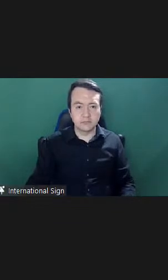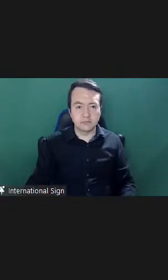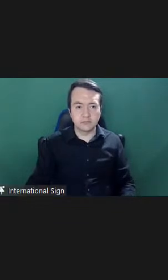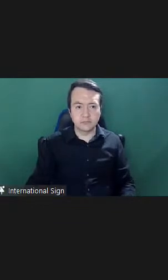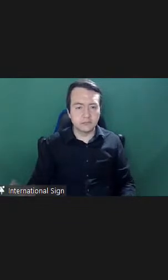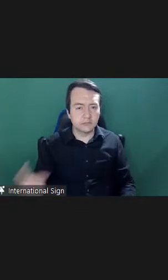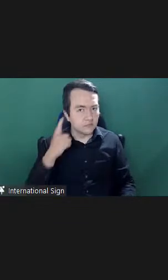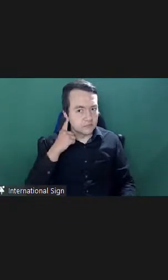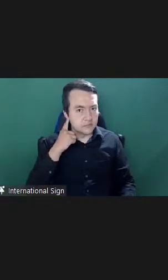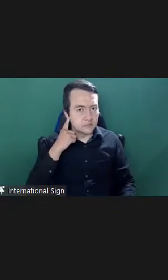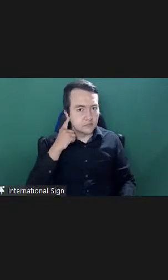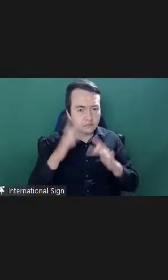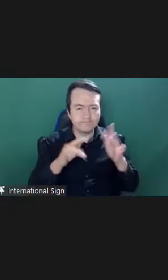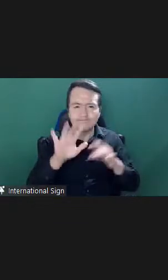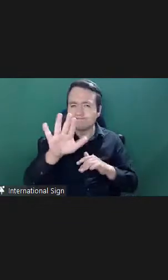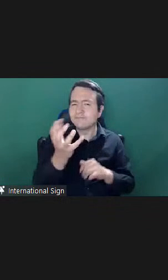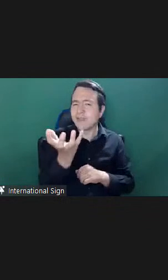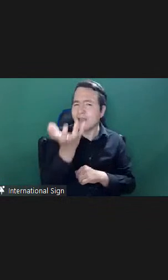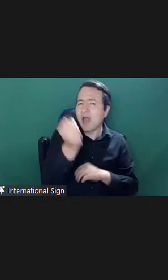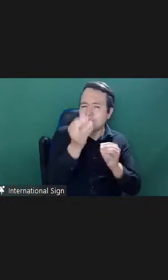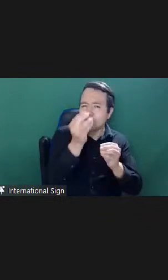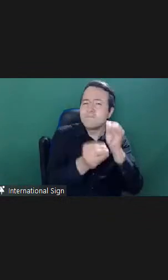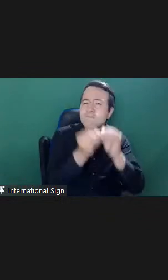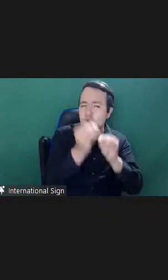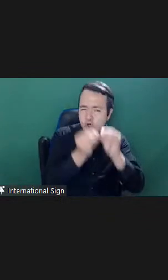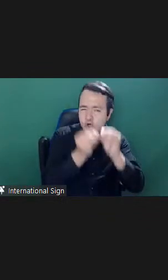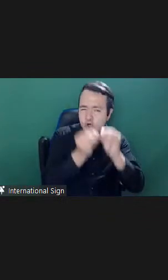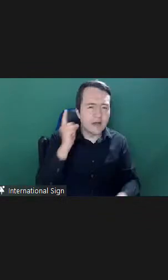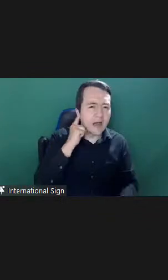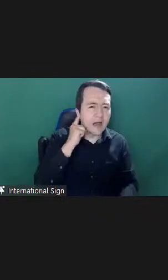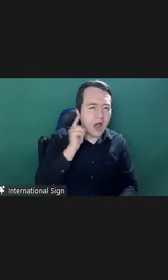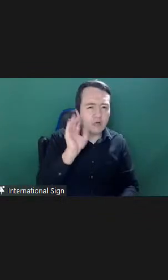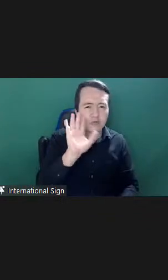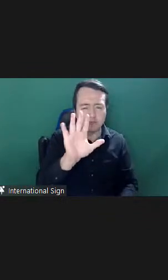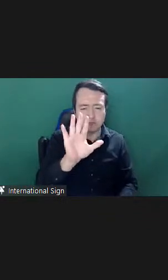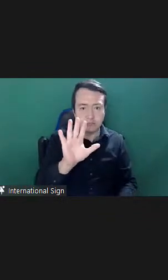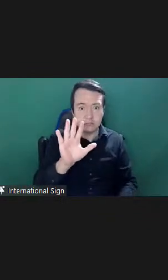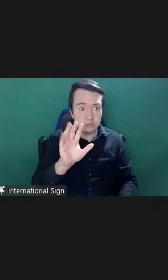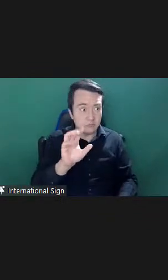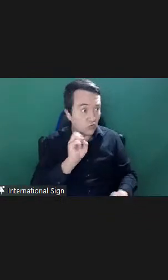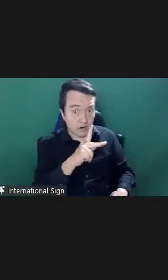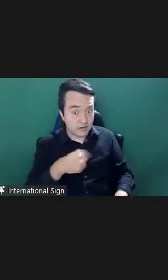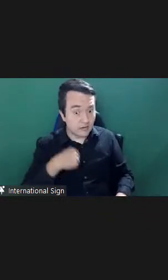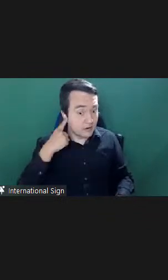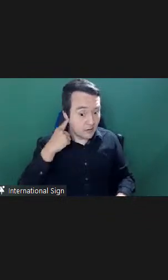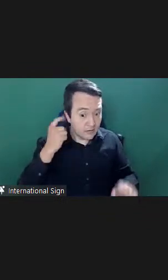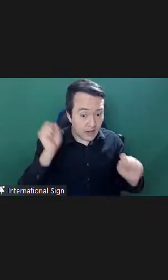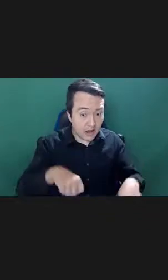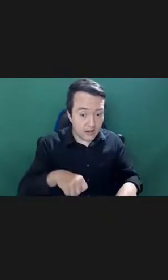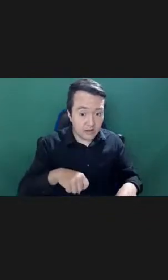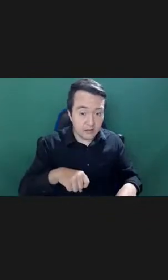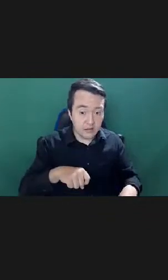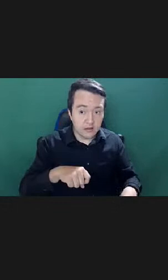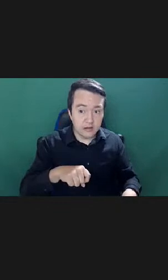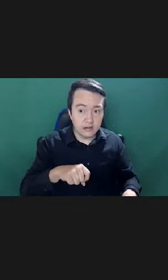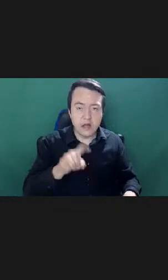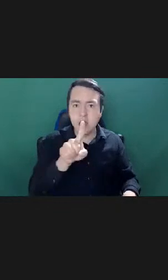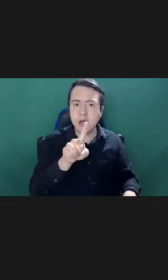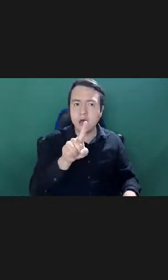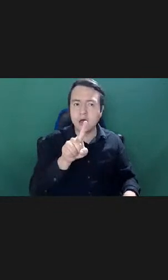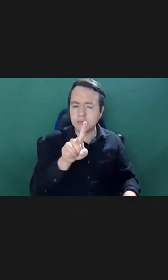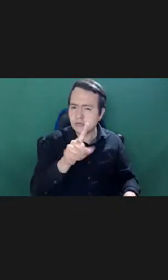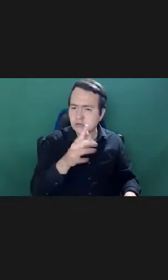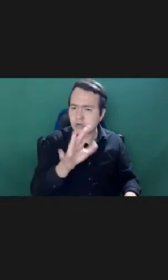Yeah, we have a problem with the audio. Yes, sir. Okay, can you hear me? burden is due to mental health related. Oh, now, yeah.